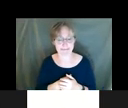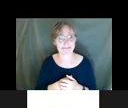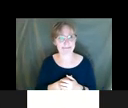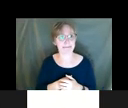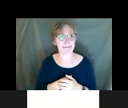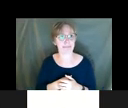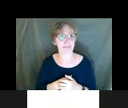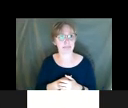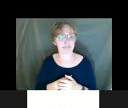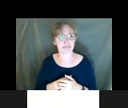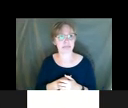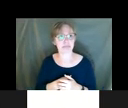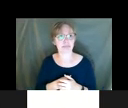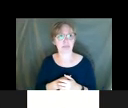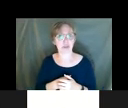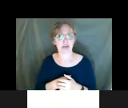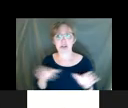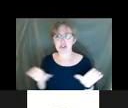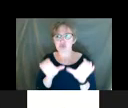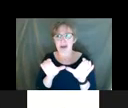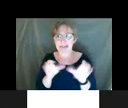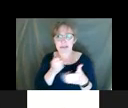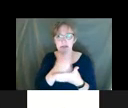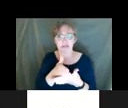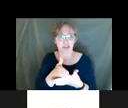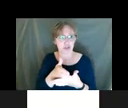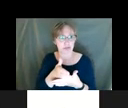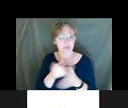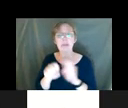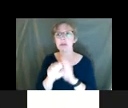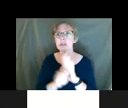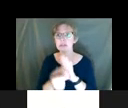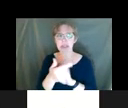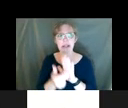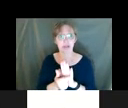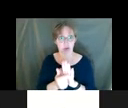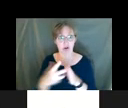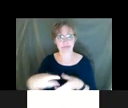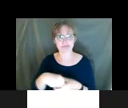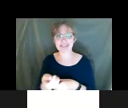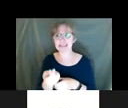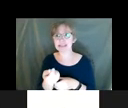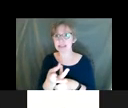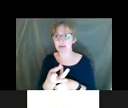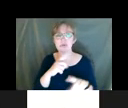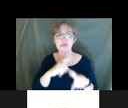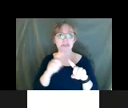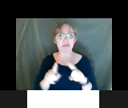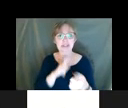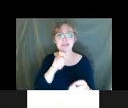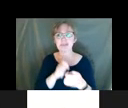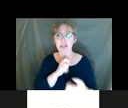Crisis intervention. State law contains several specific interventions that can be utilized in crisis